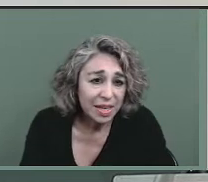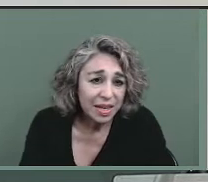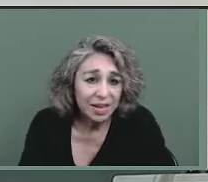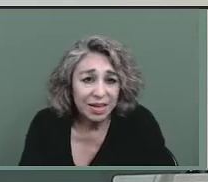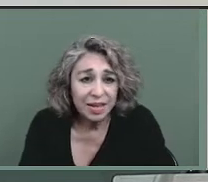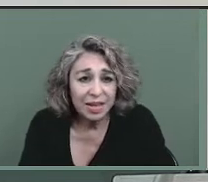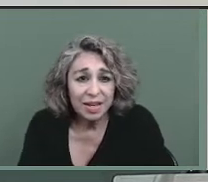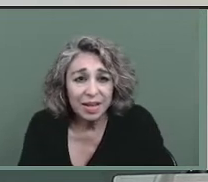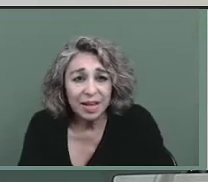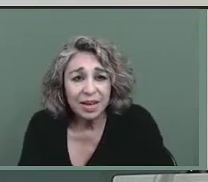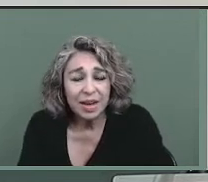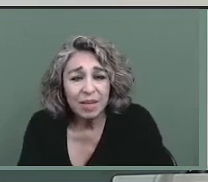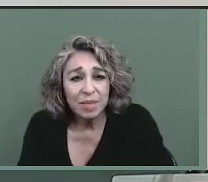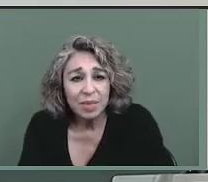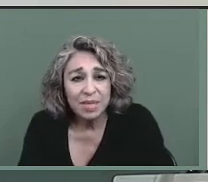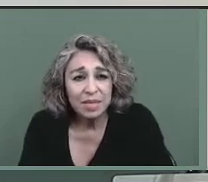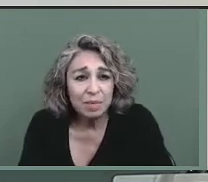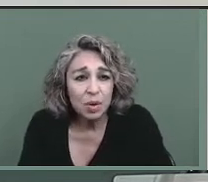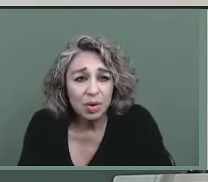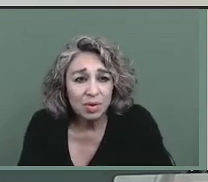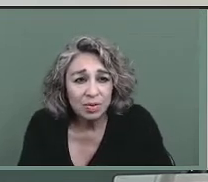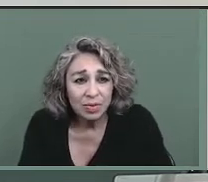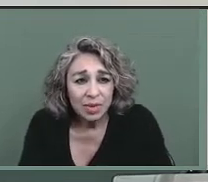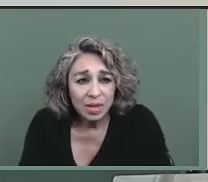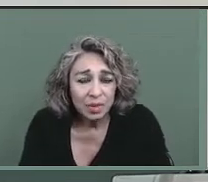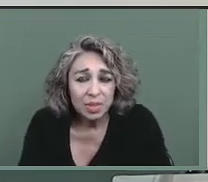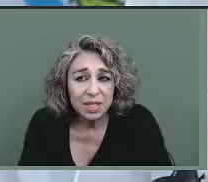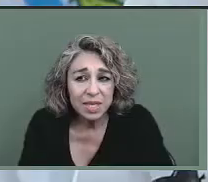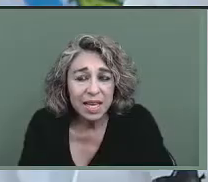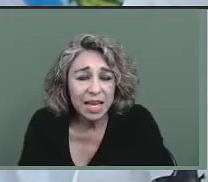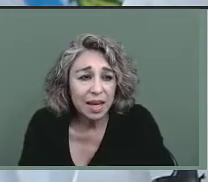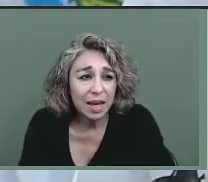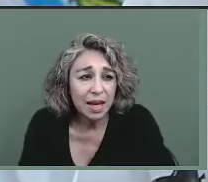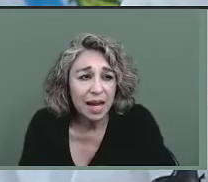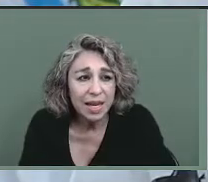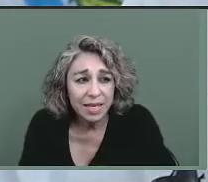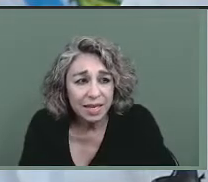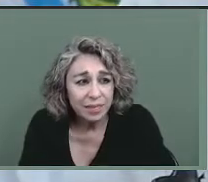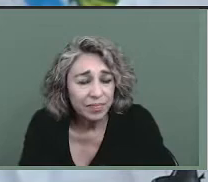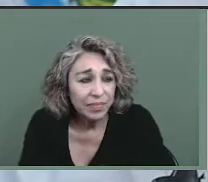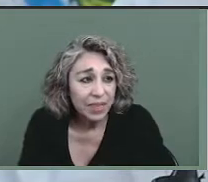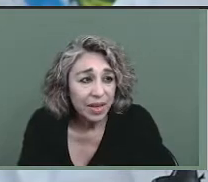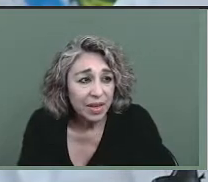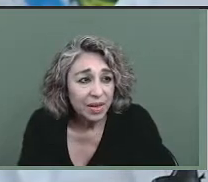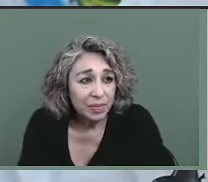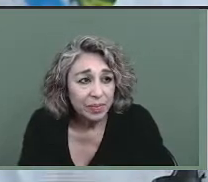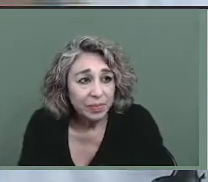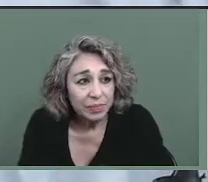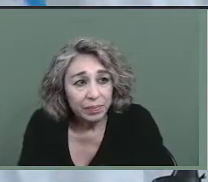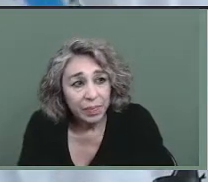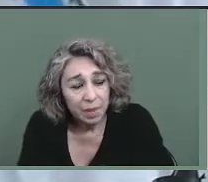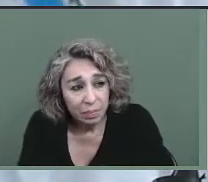is like maybe some local was taking a cut.